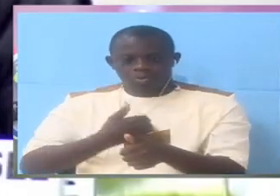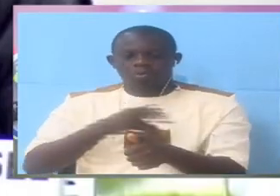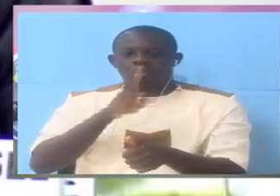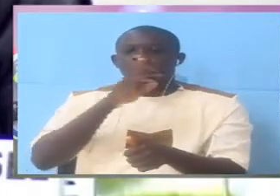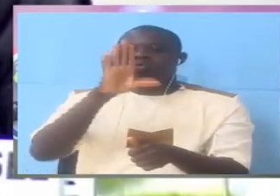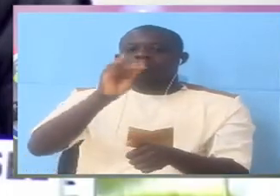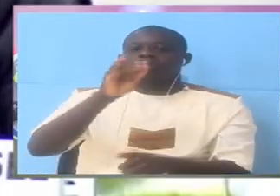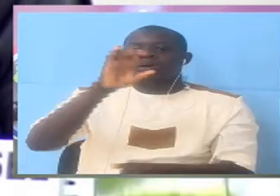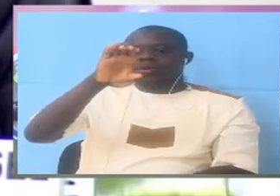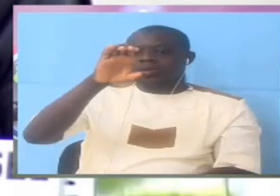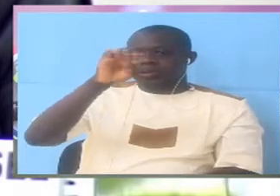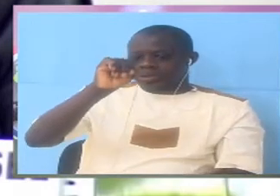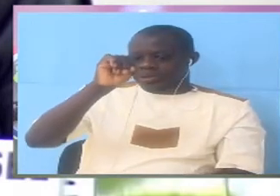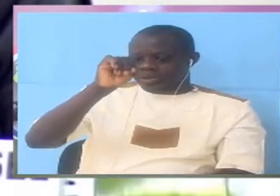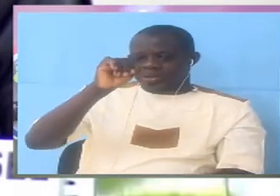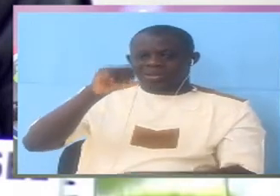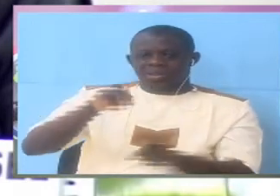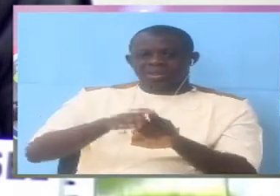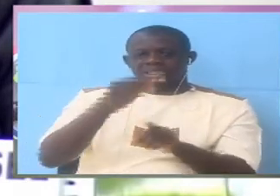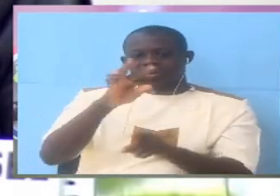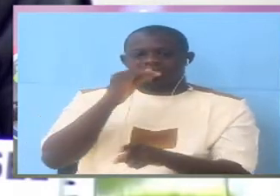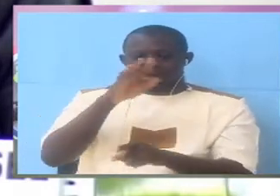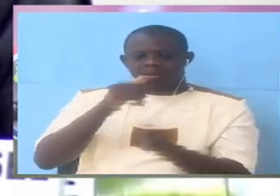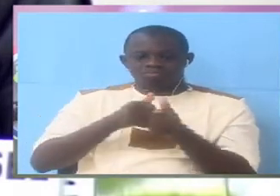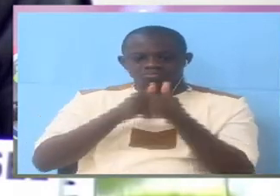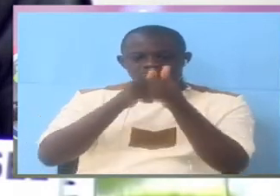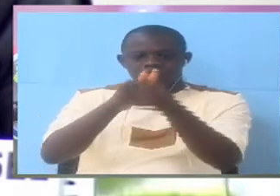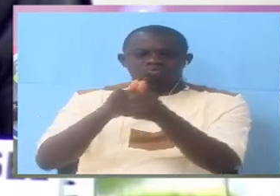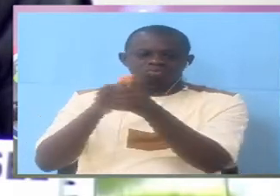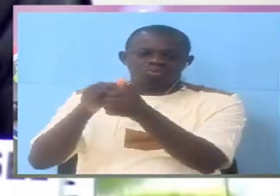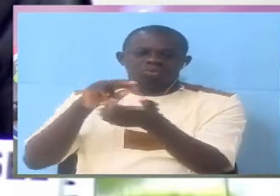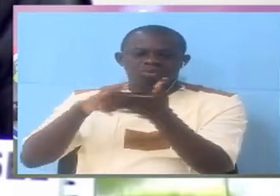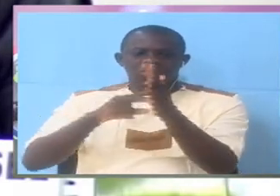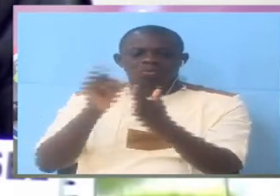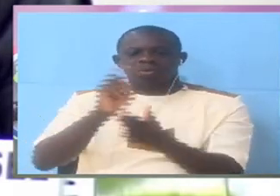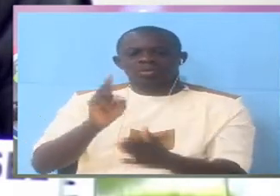the CE. And what do you mean by casing? Okay. Casing